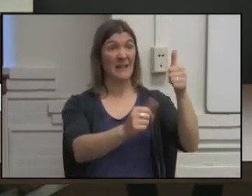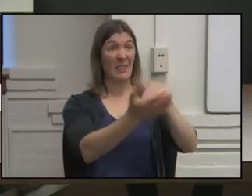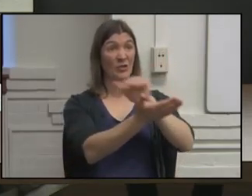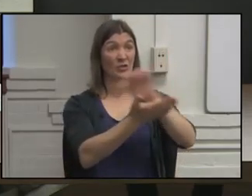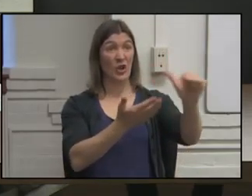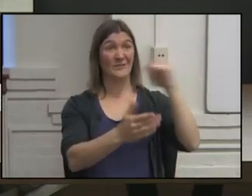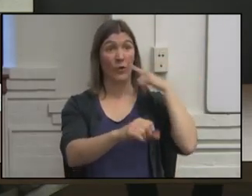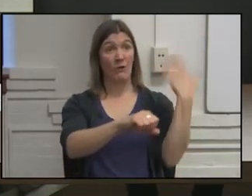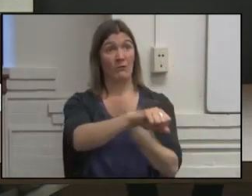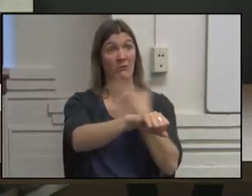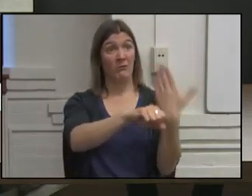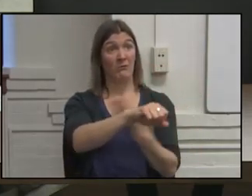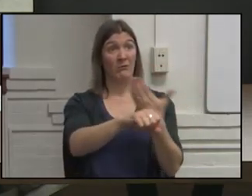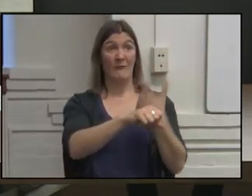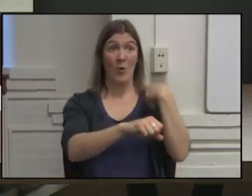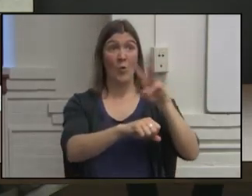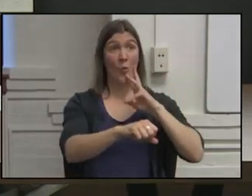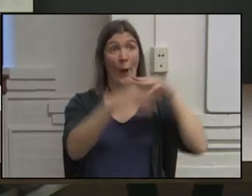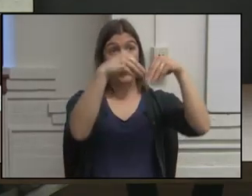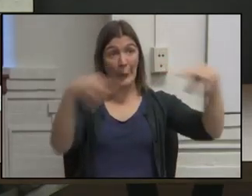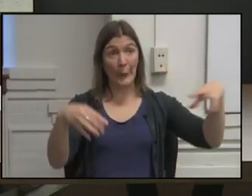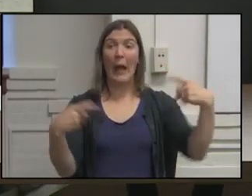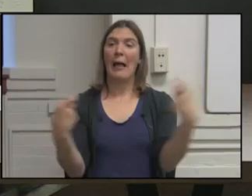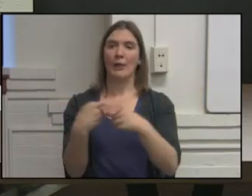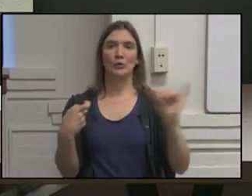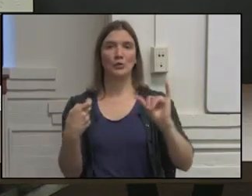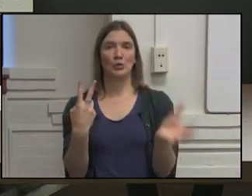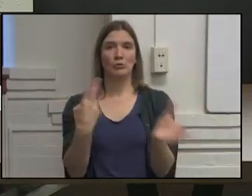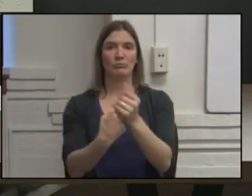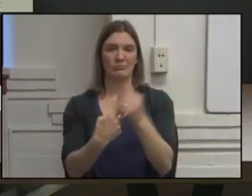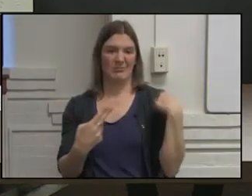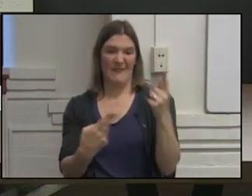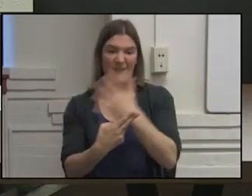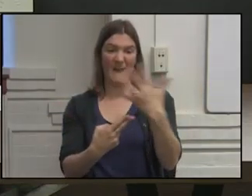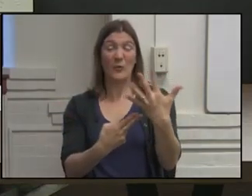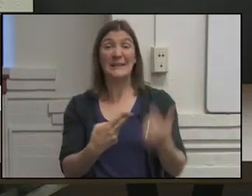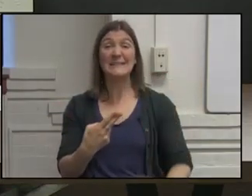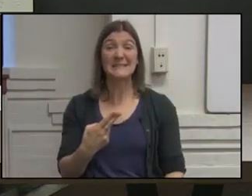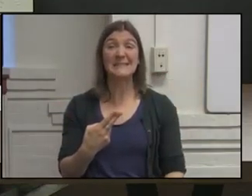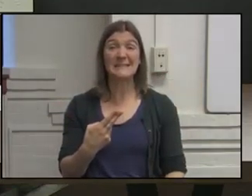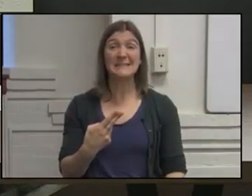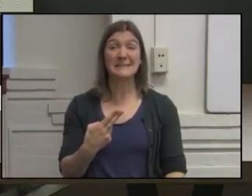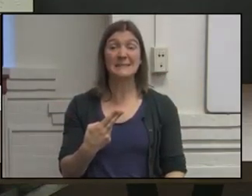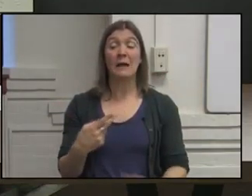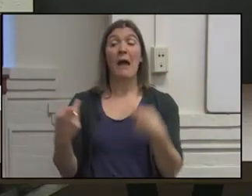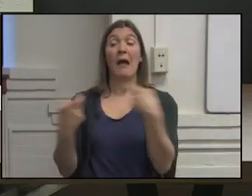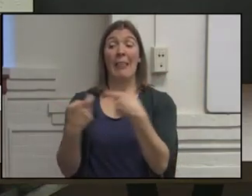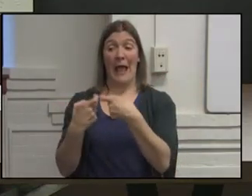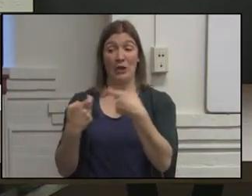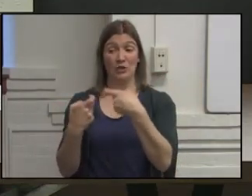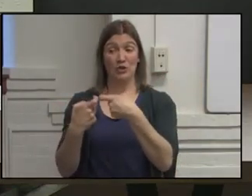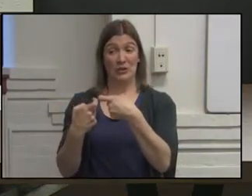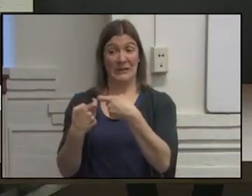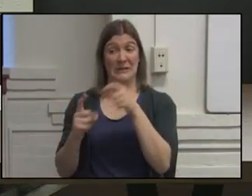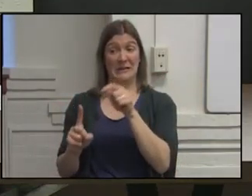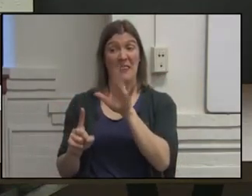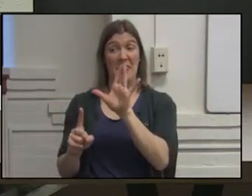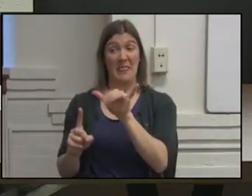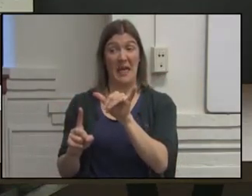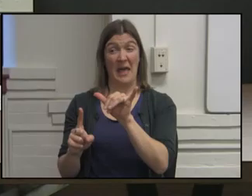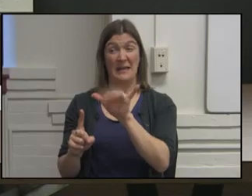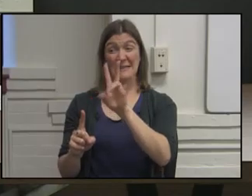$10,000 on sprinklers and electric in the last, say, 5 weeks. Okay. The electrical work, I would say, is